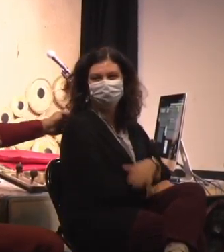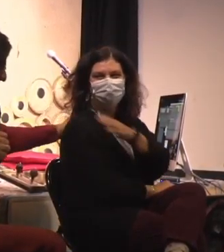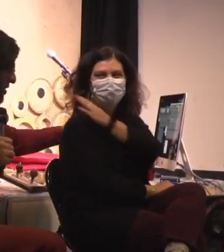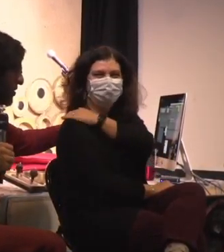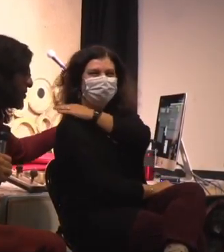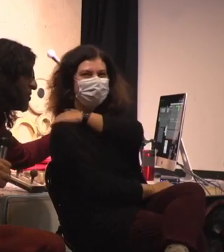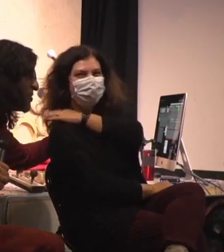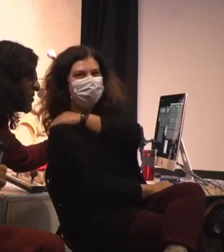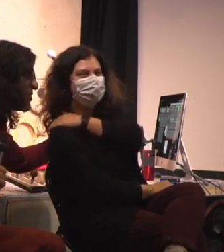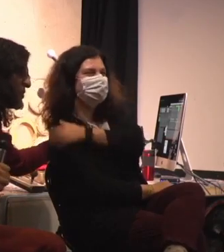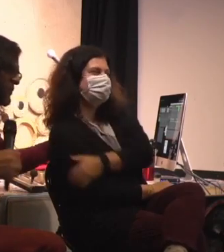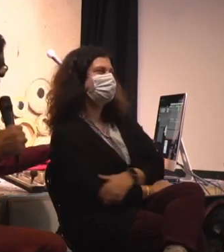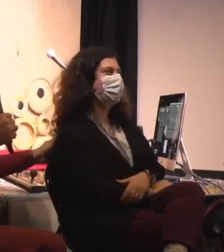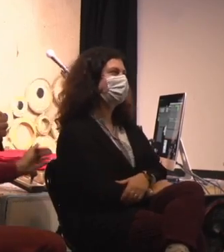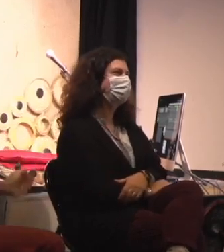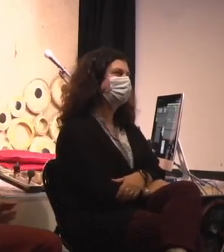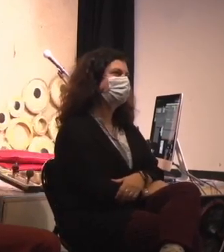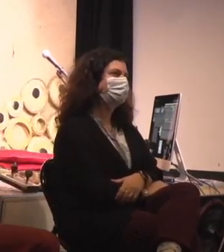Michole